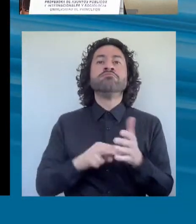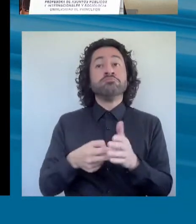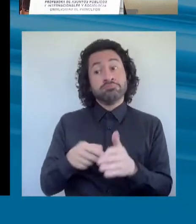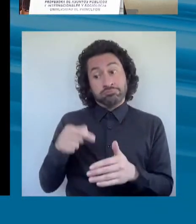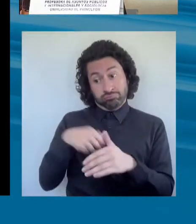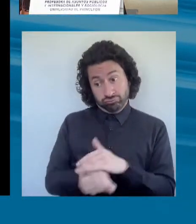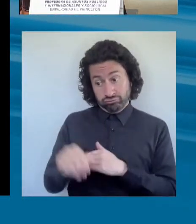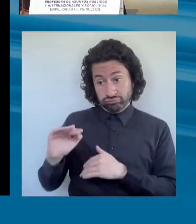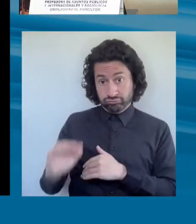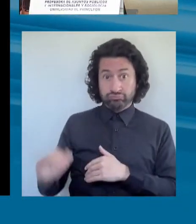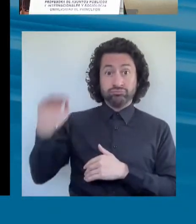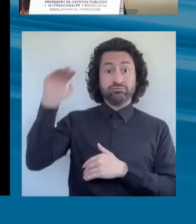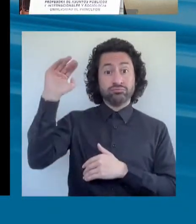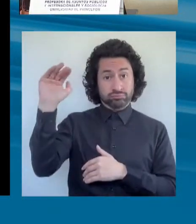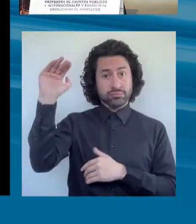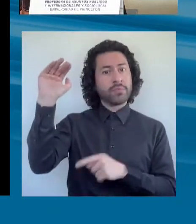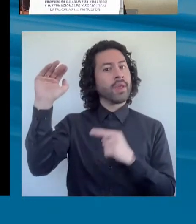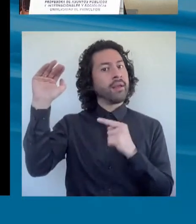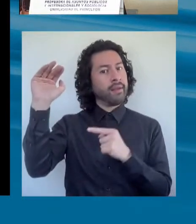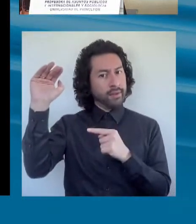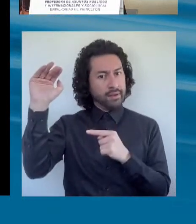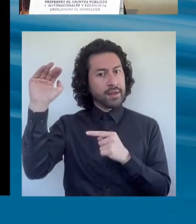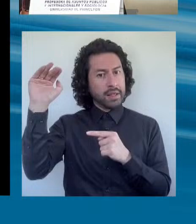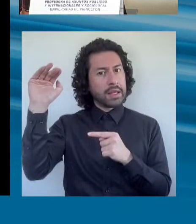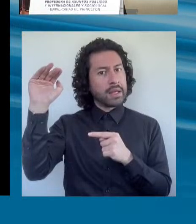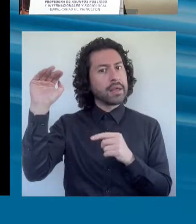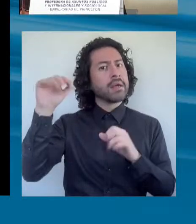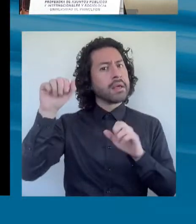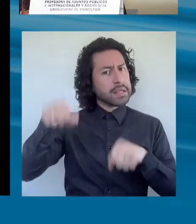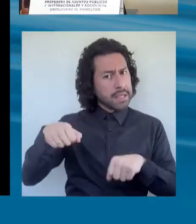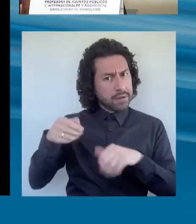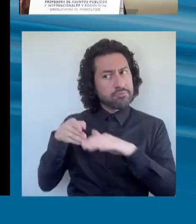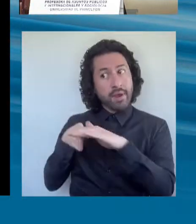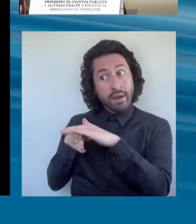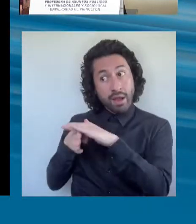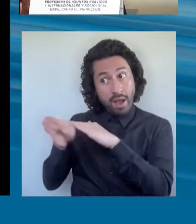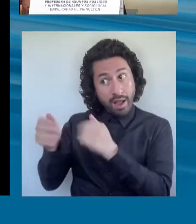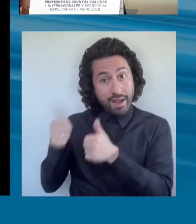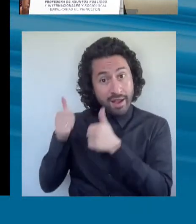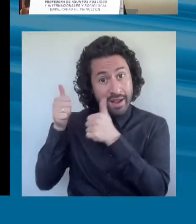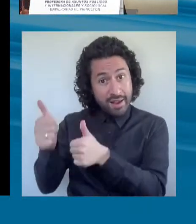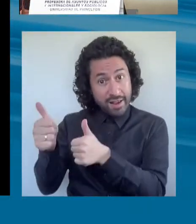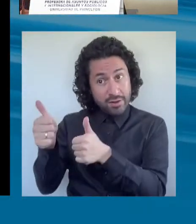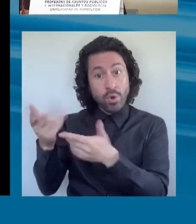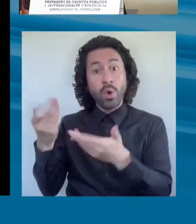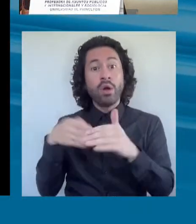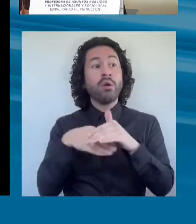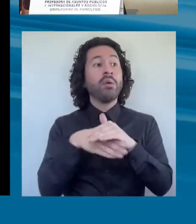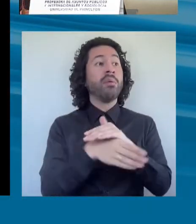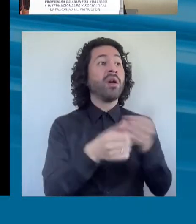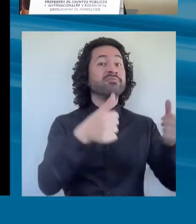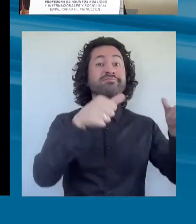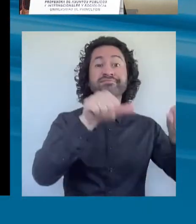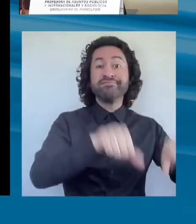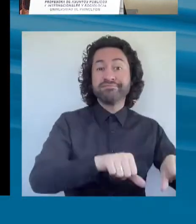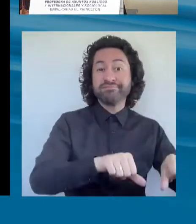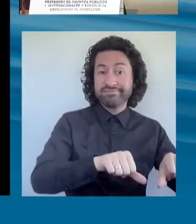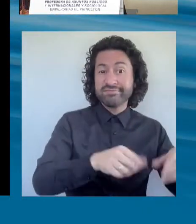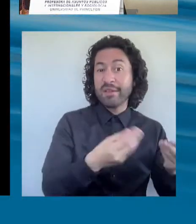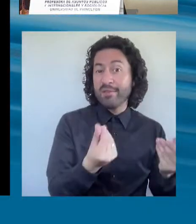who become adults have a similar chance of accessing economic success or failure for that